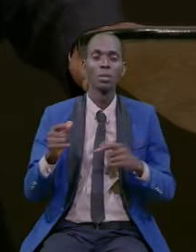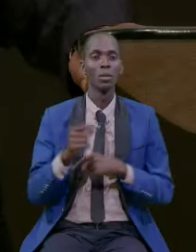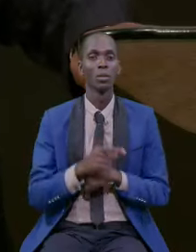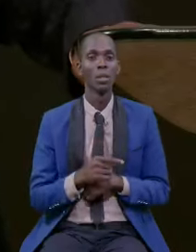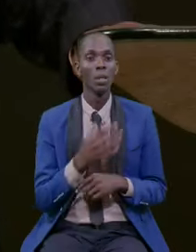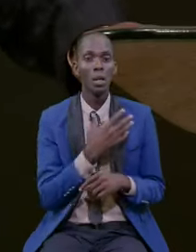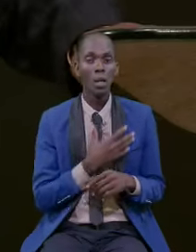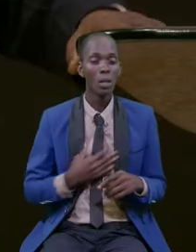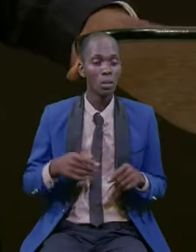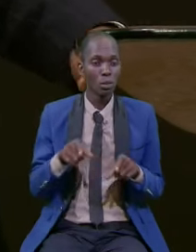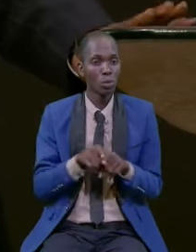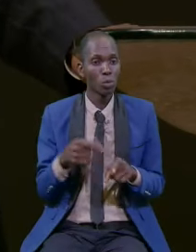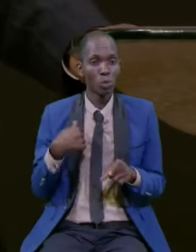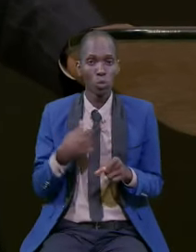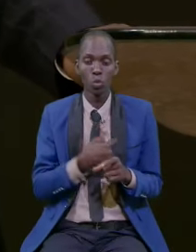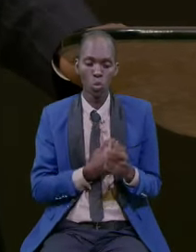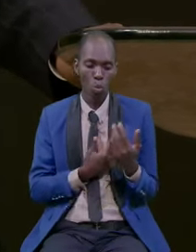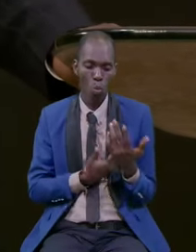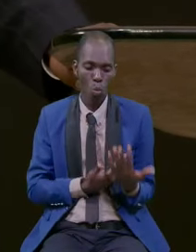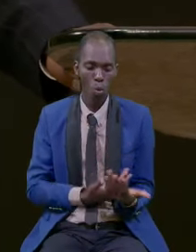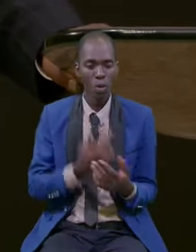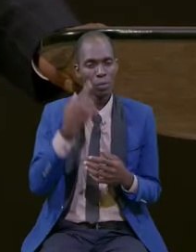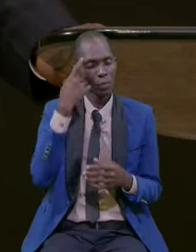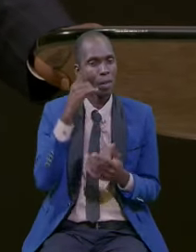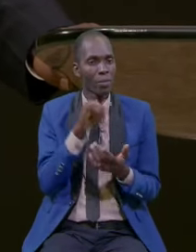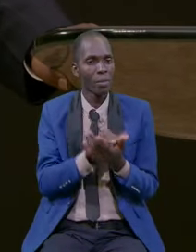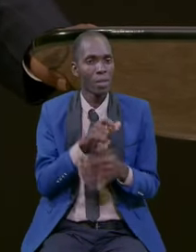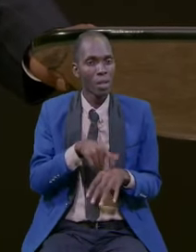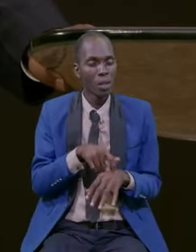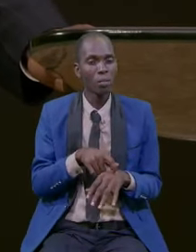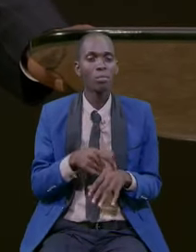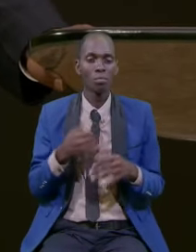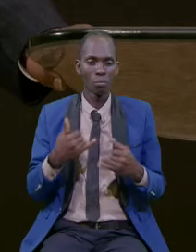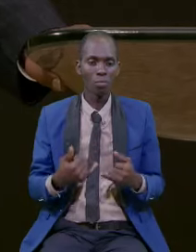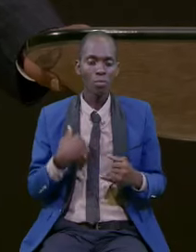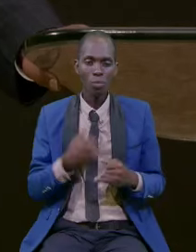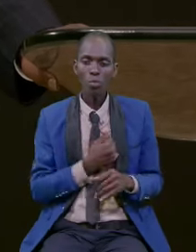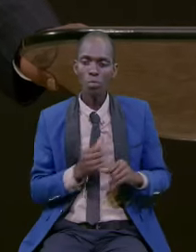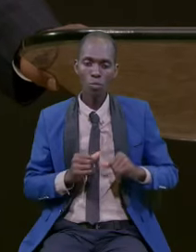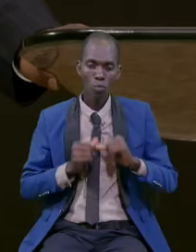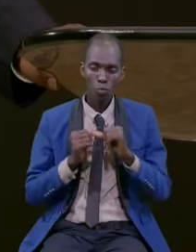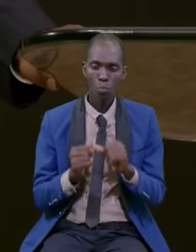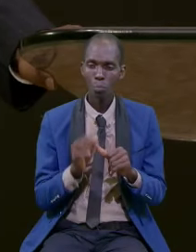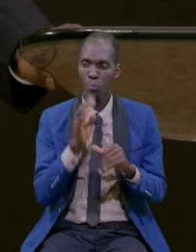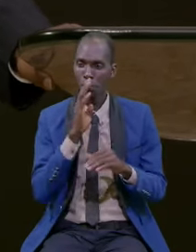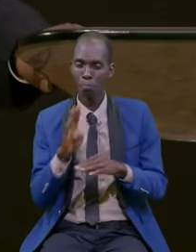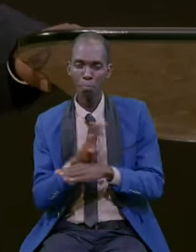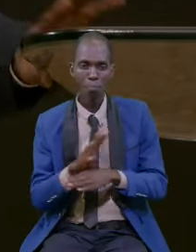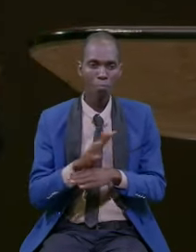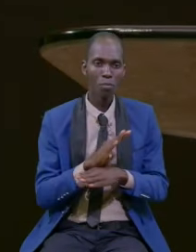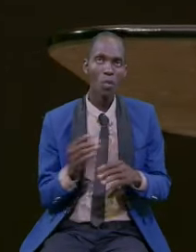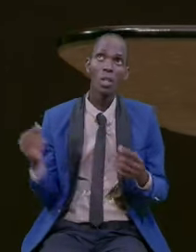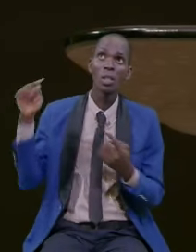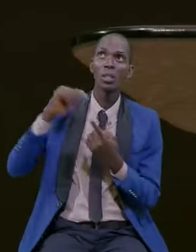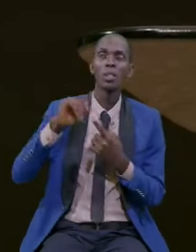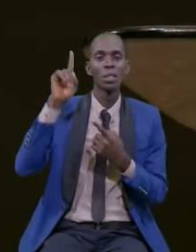while we're waiting for that time, we keep on, we're occupied until he comes. We're